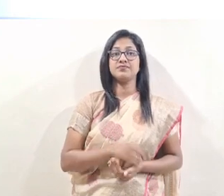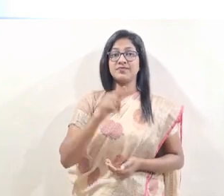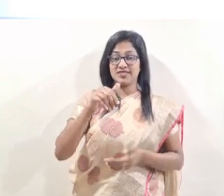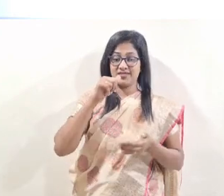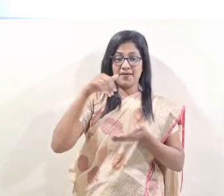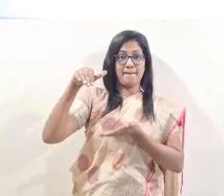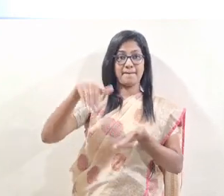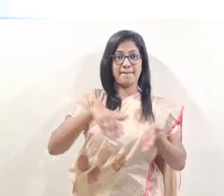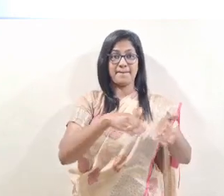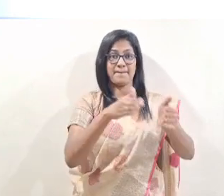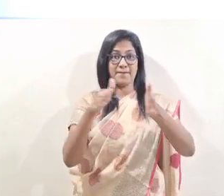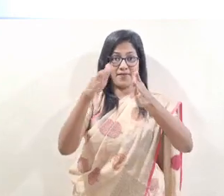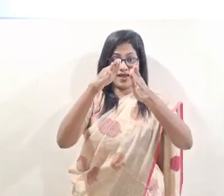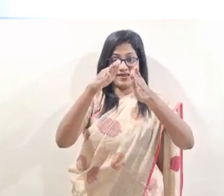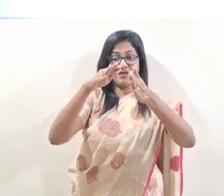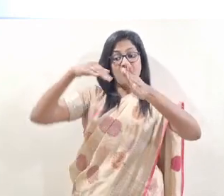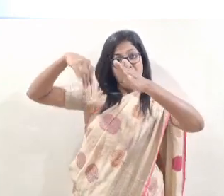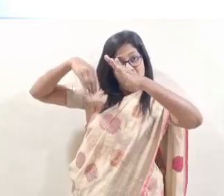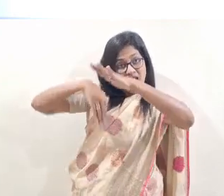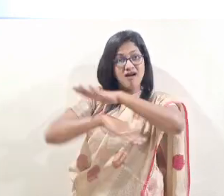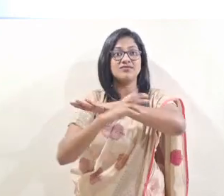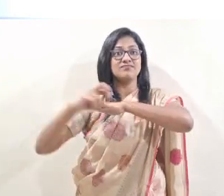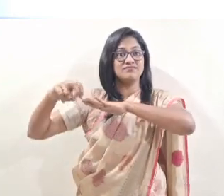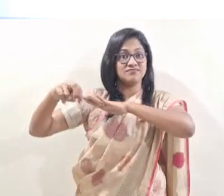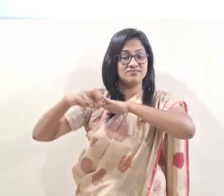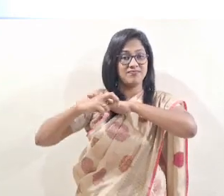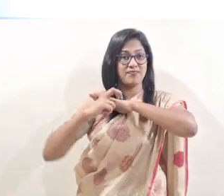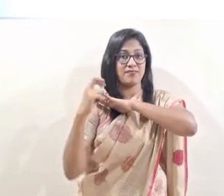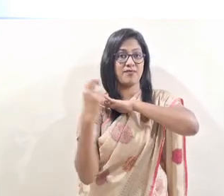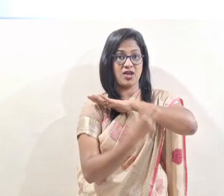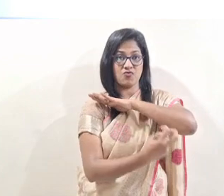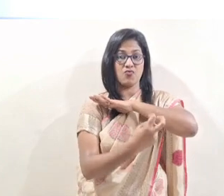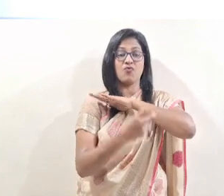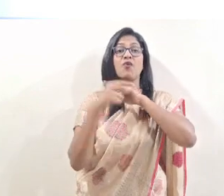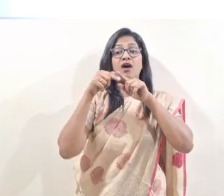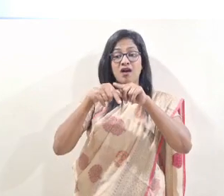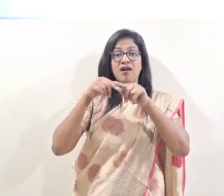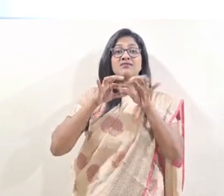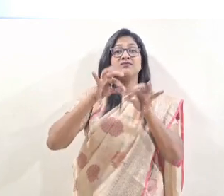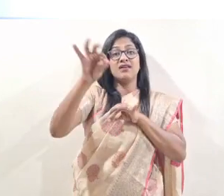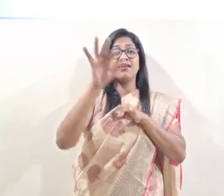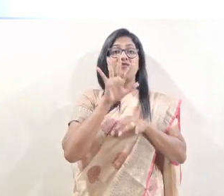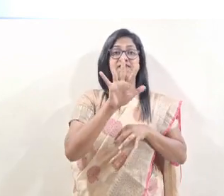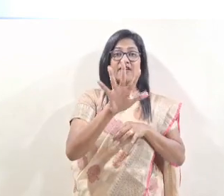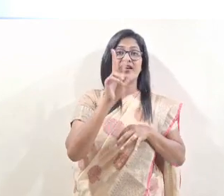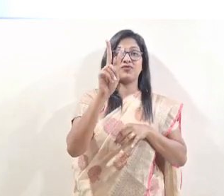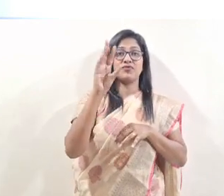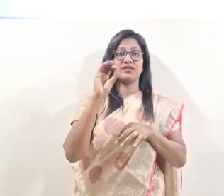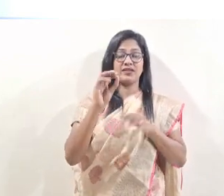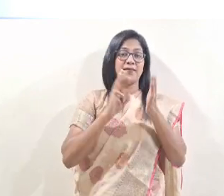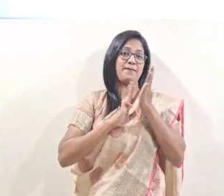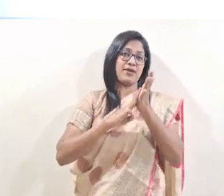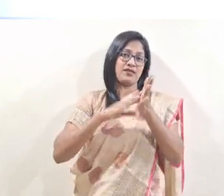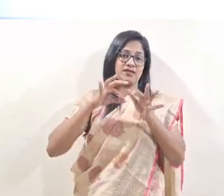under the river, the length is about 520 meters. That is the shortest